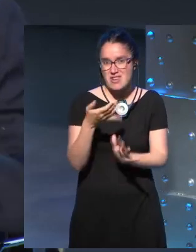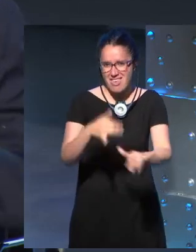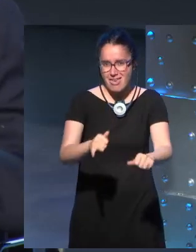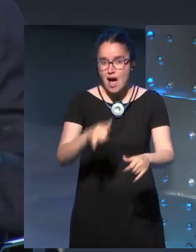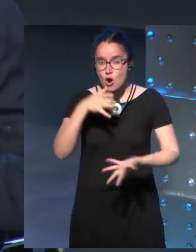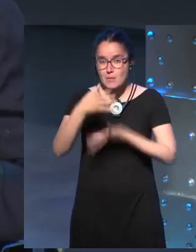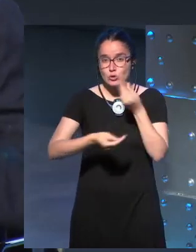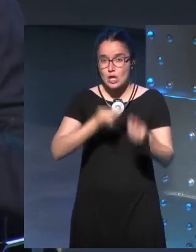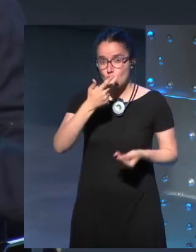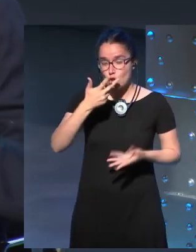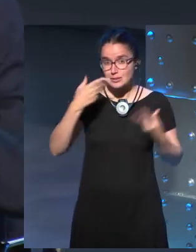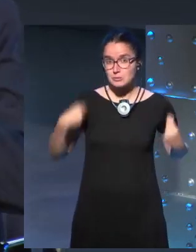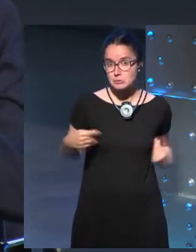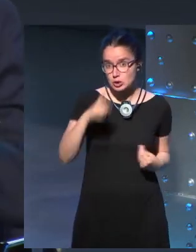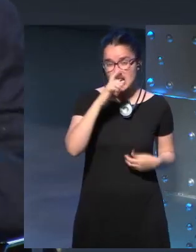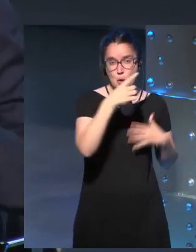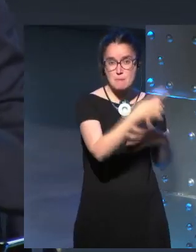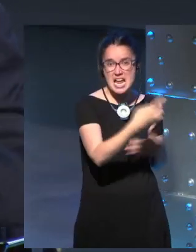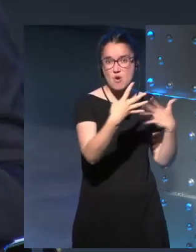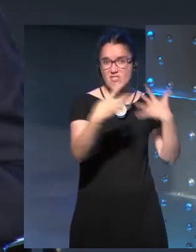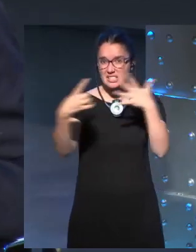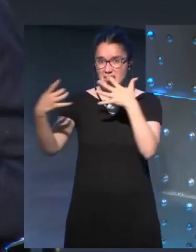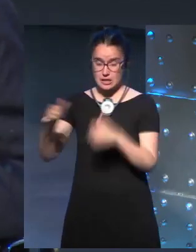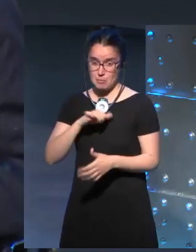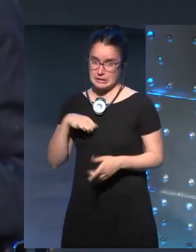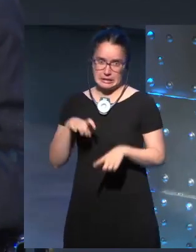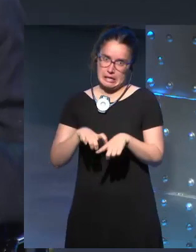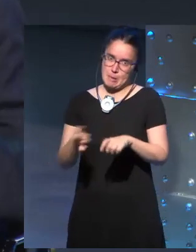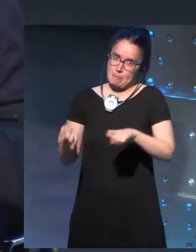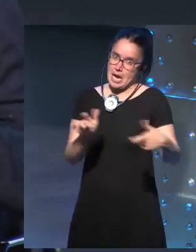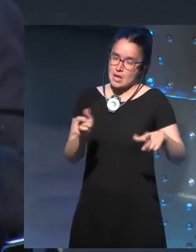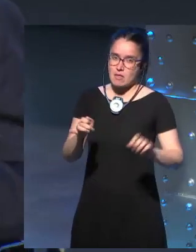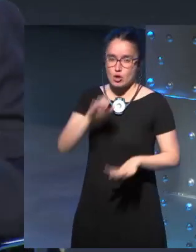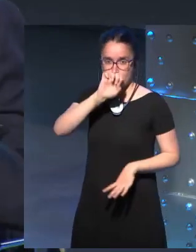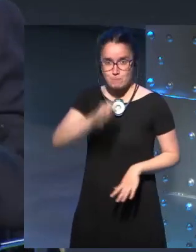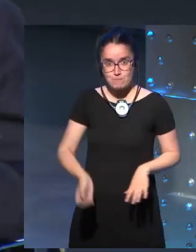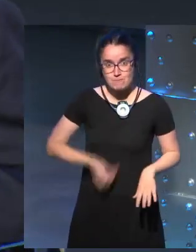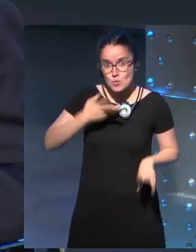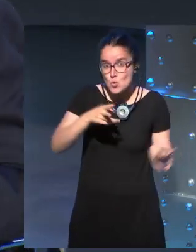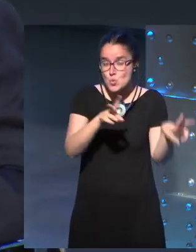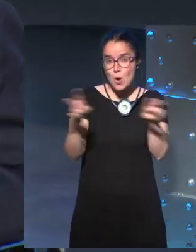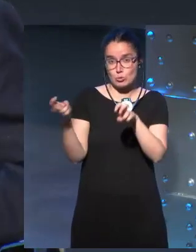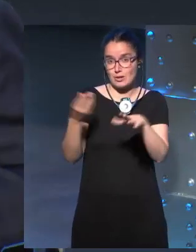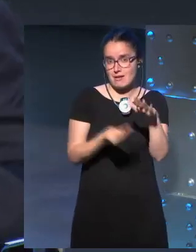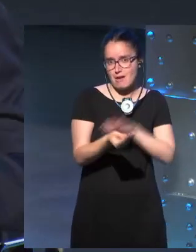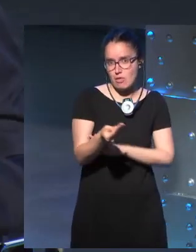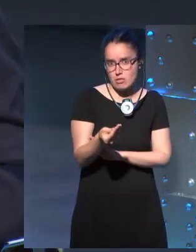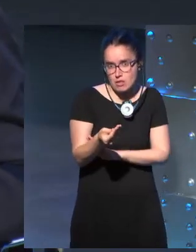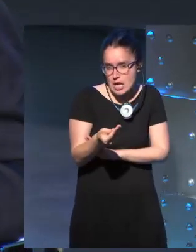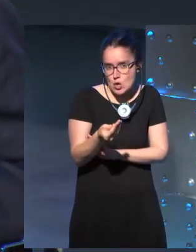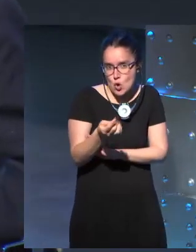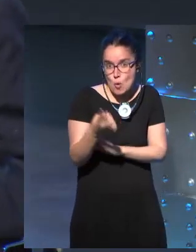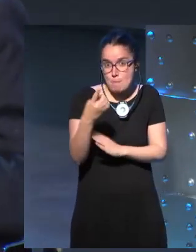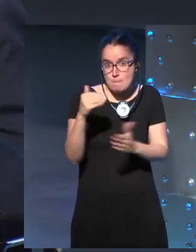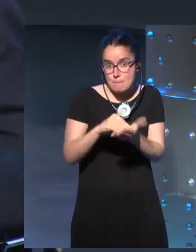think that they're going to use the same colors as in 1966, the same t-shirts, and the new supporters that were